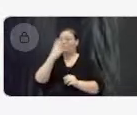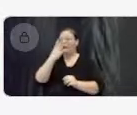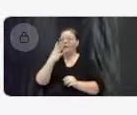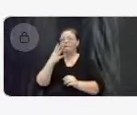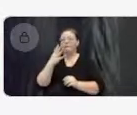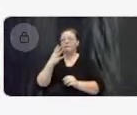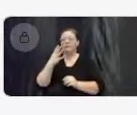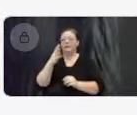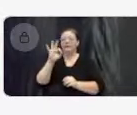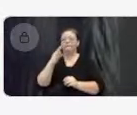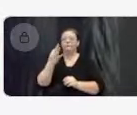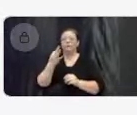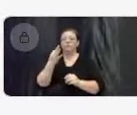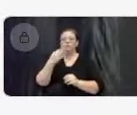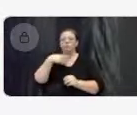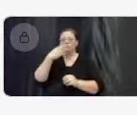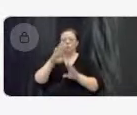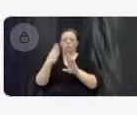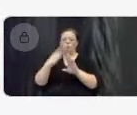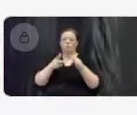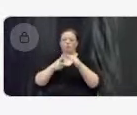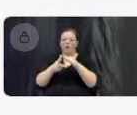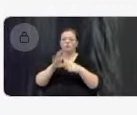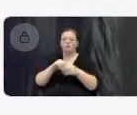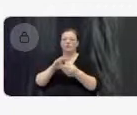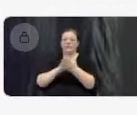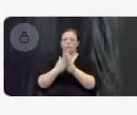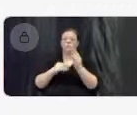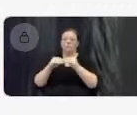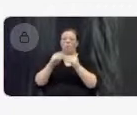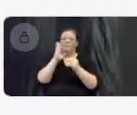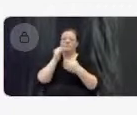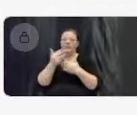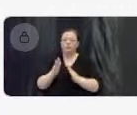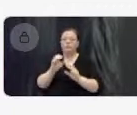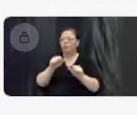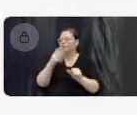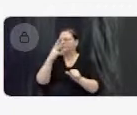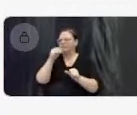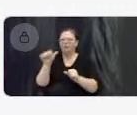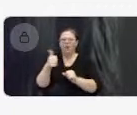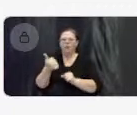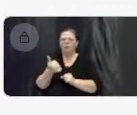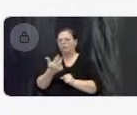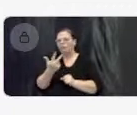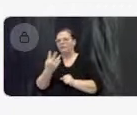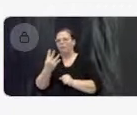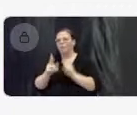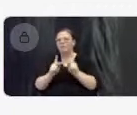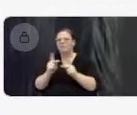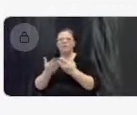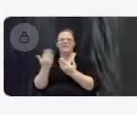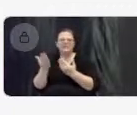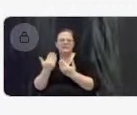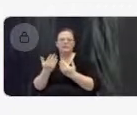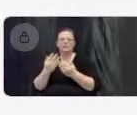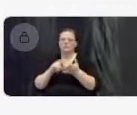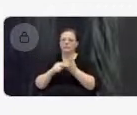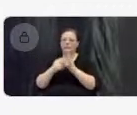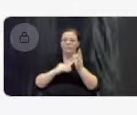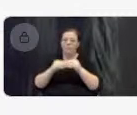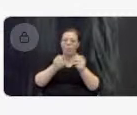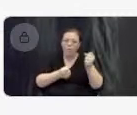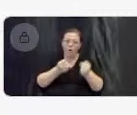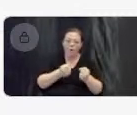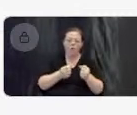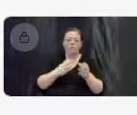door garage into more bedrooms? It could sleep another 3 or 4 people easily. More cars,